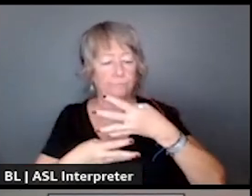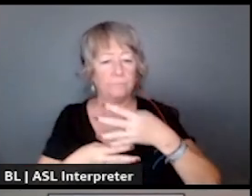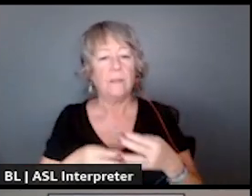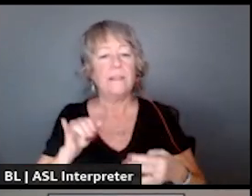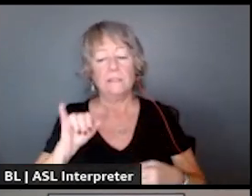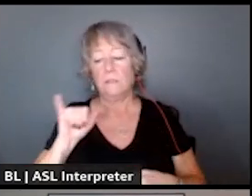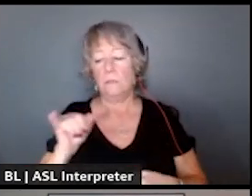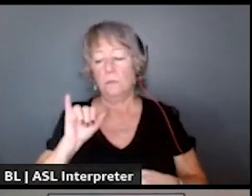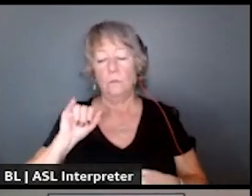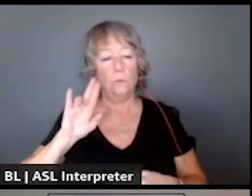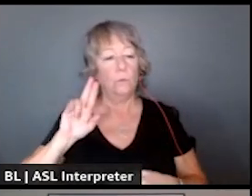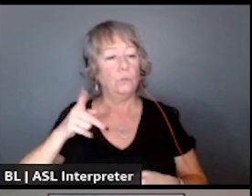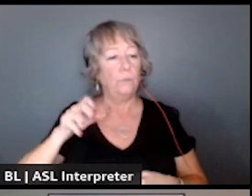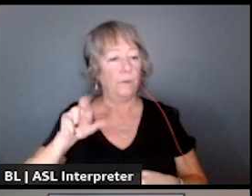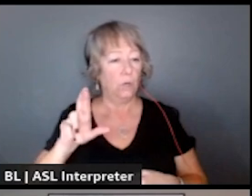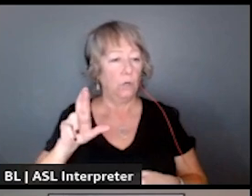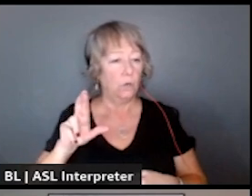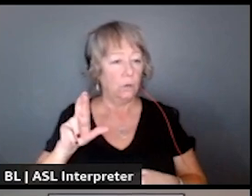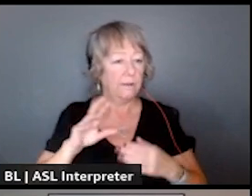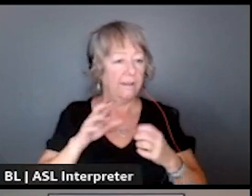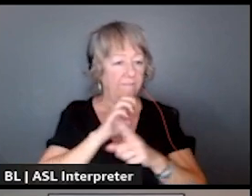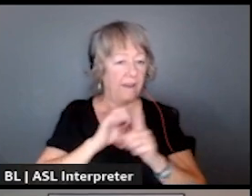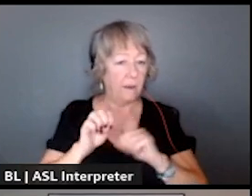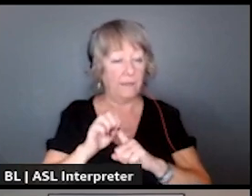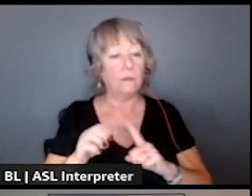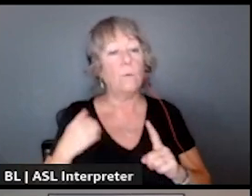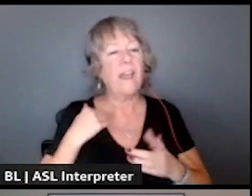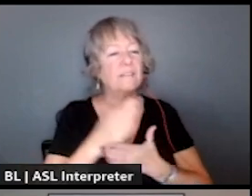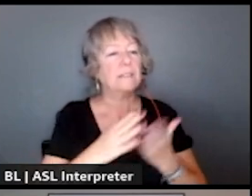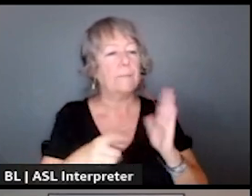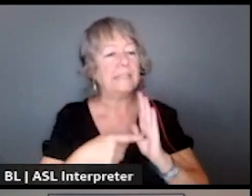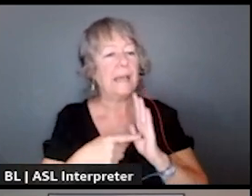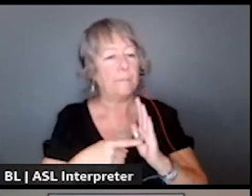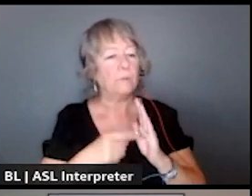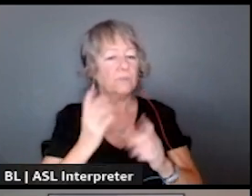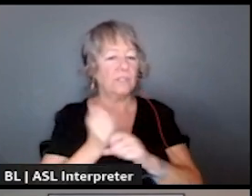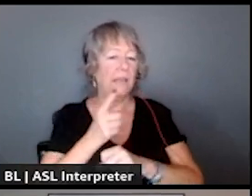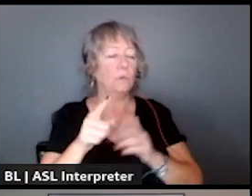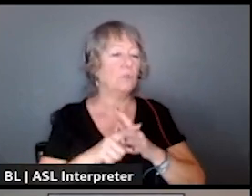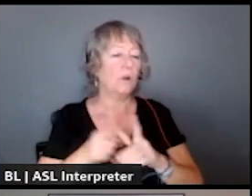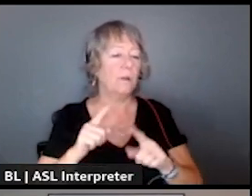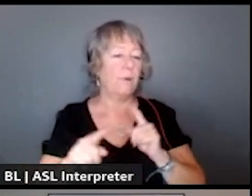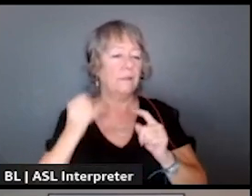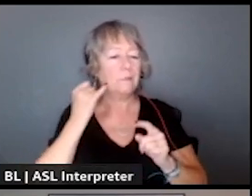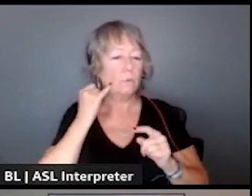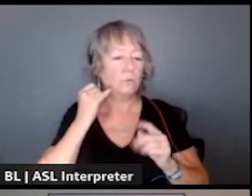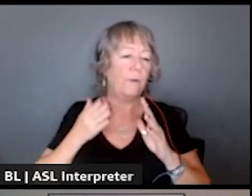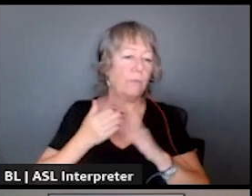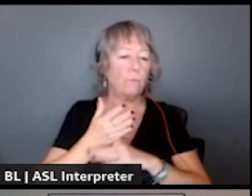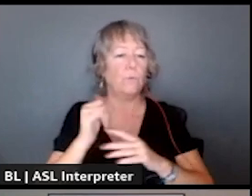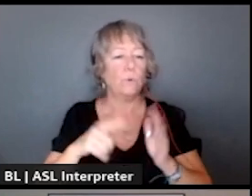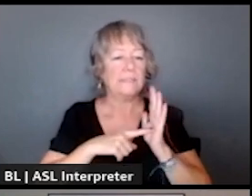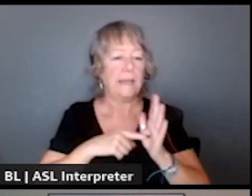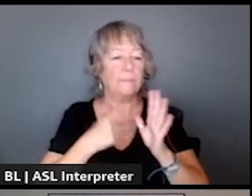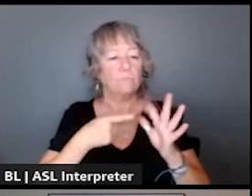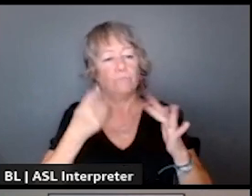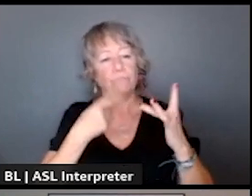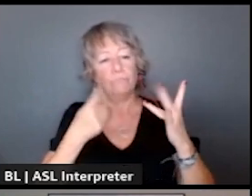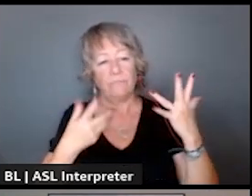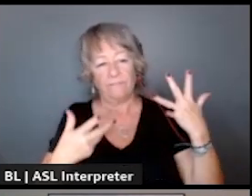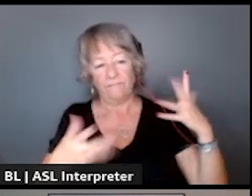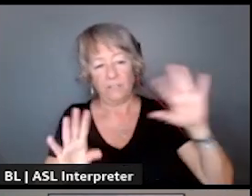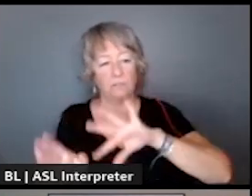but we presumably give some level of control through a programming language, and we allow customers to program